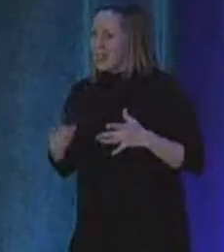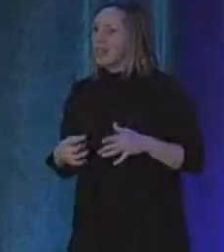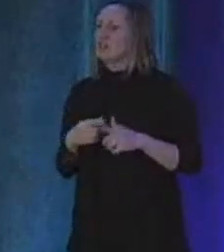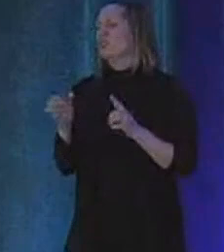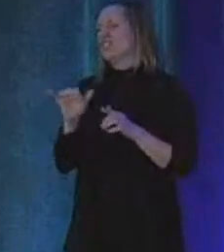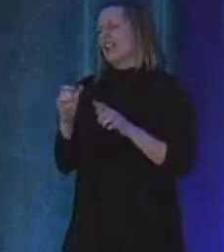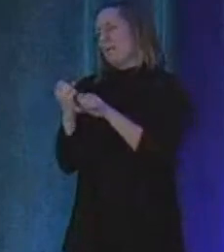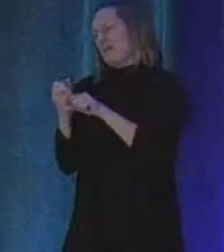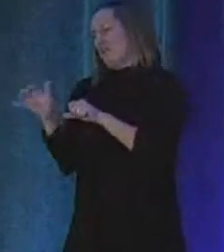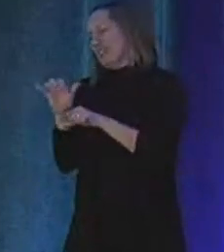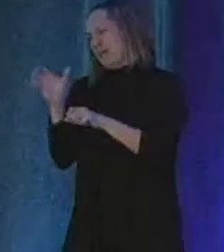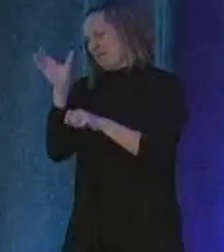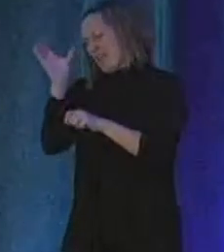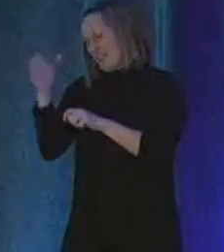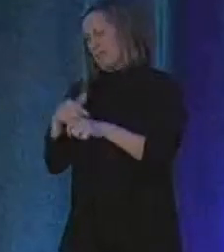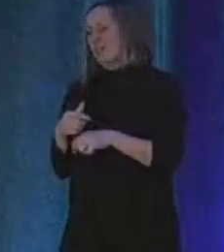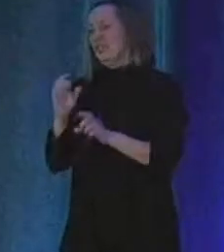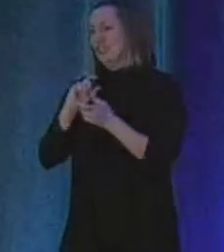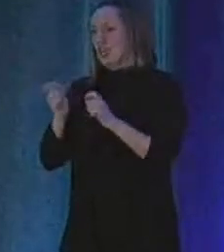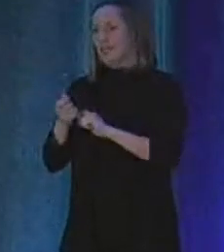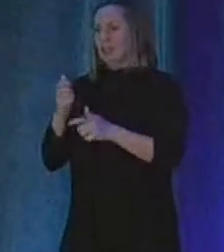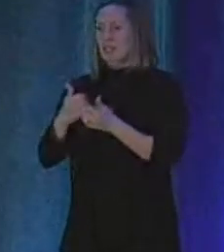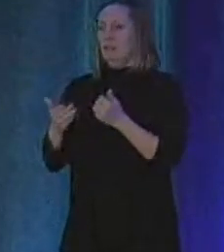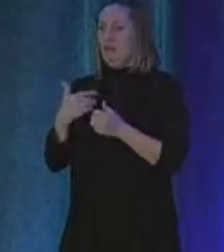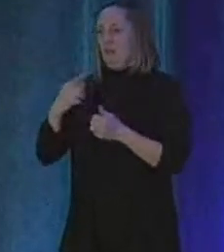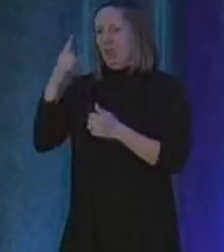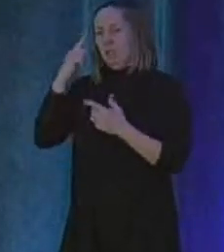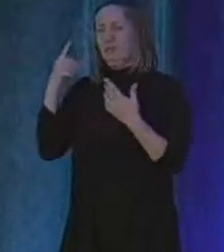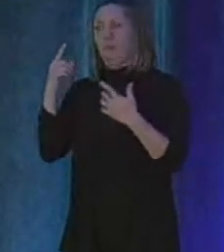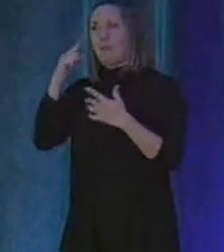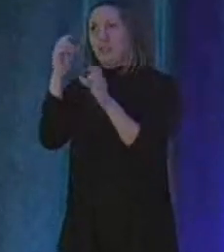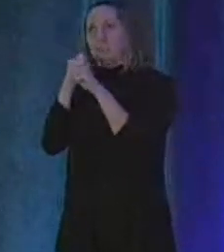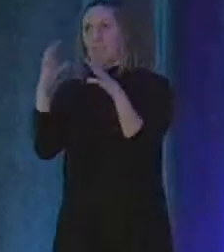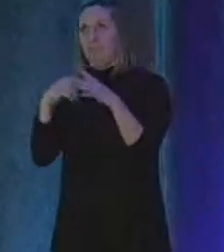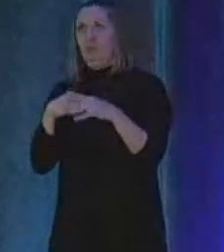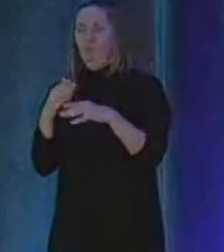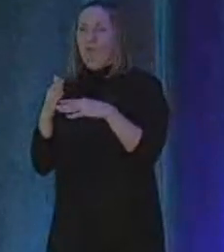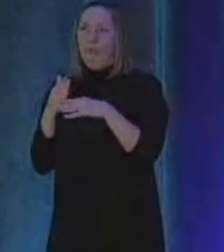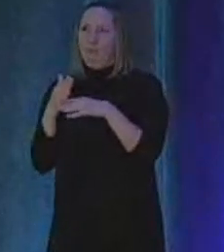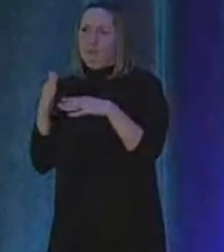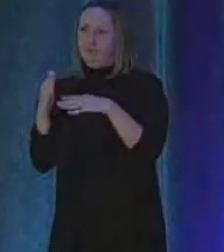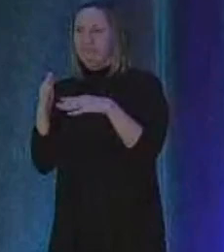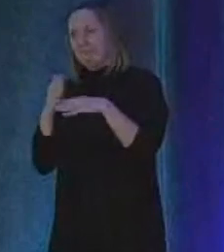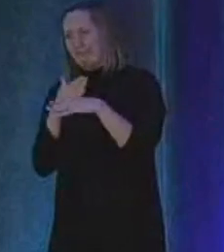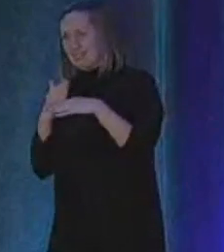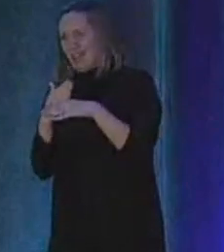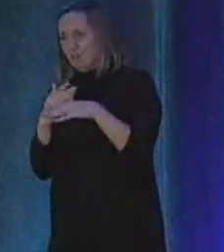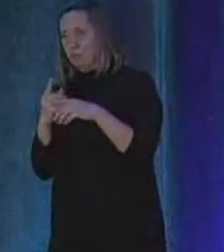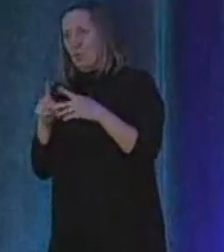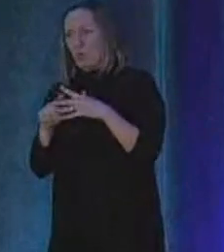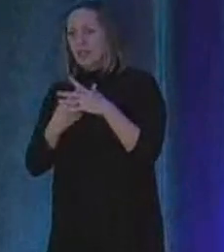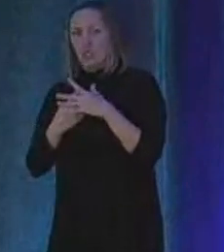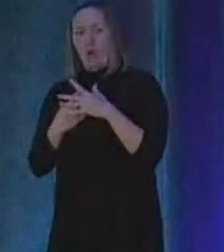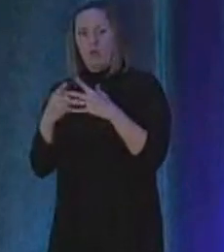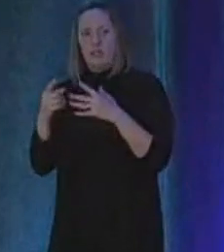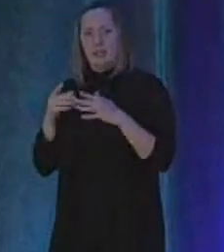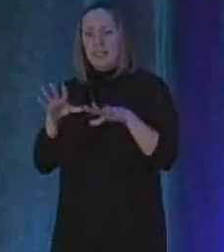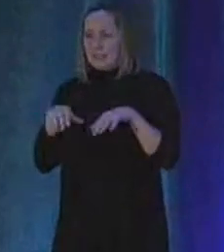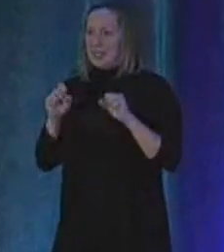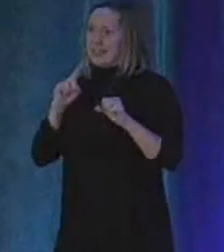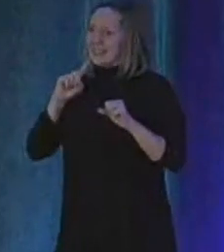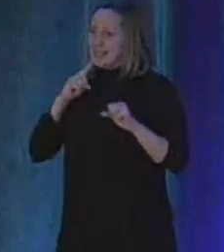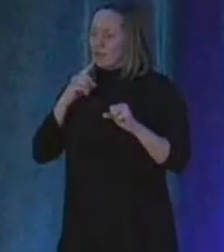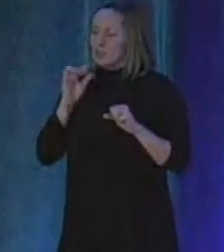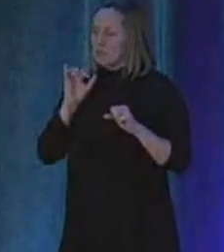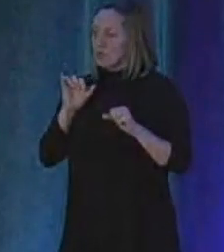mentioned, this changed everything for me. My mental game was average, I guess. I don't know. But when I started taking this seriously, I